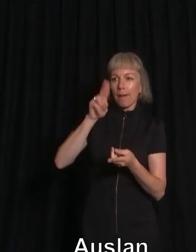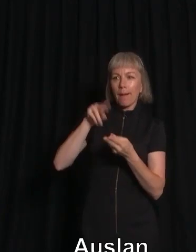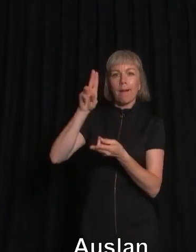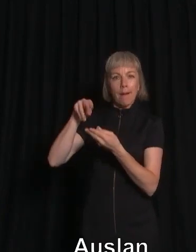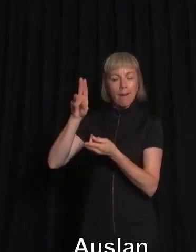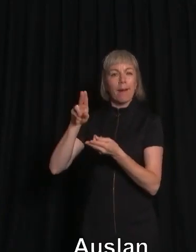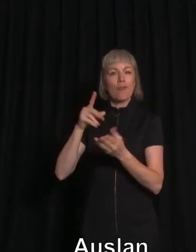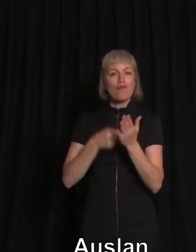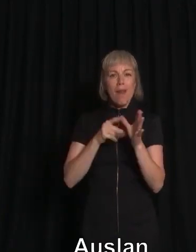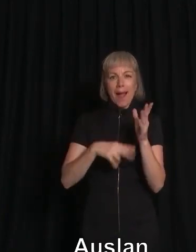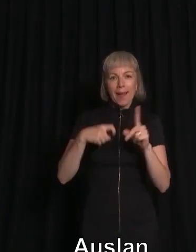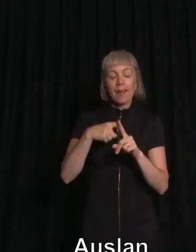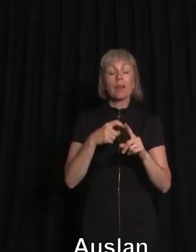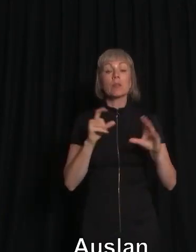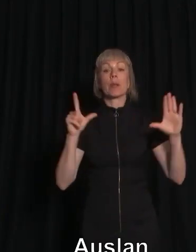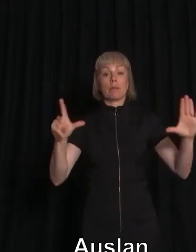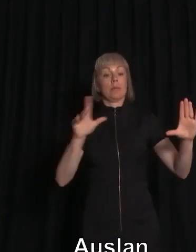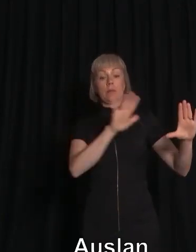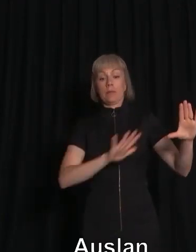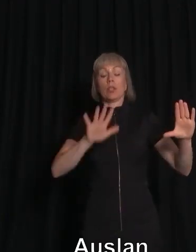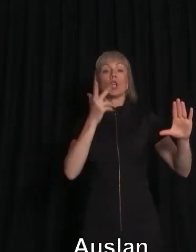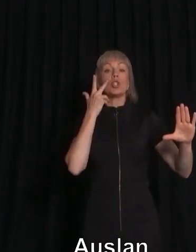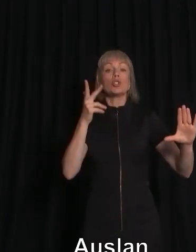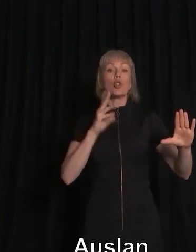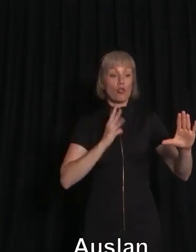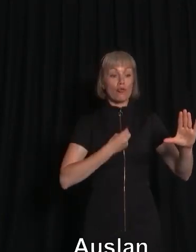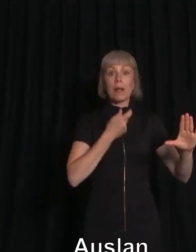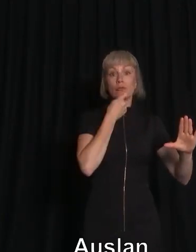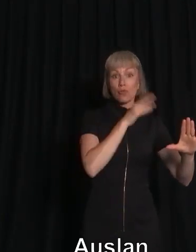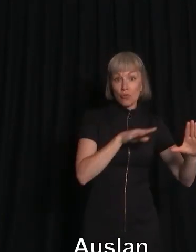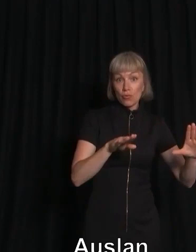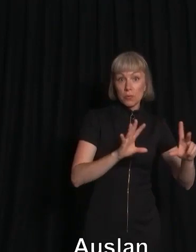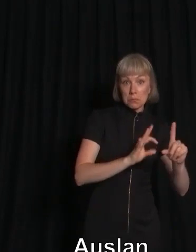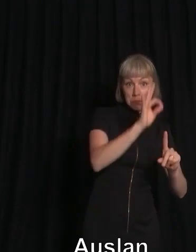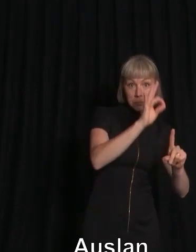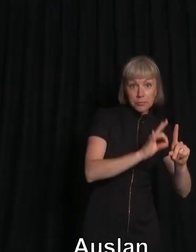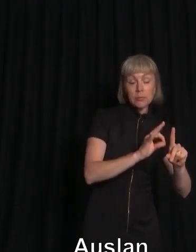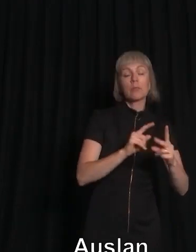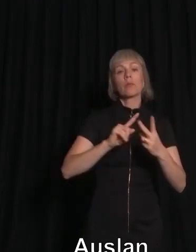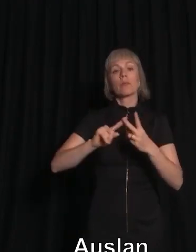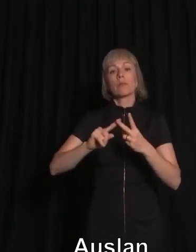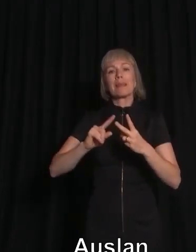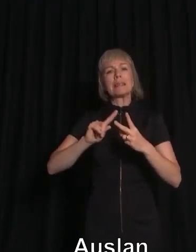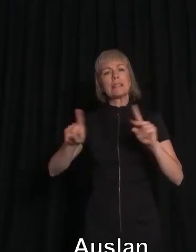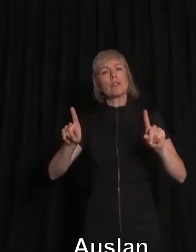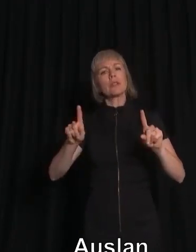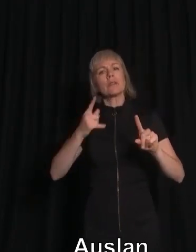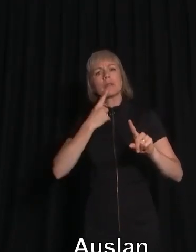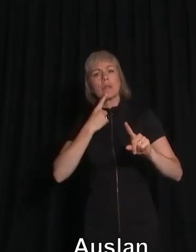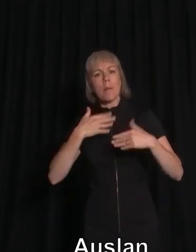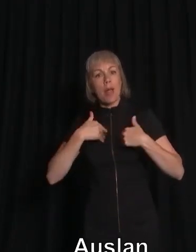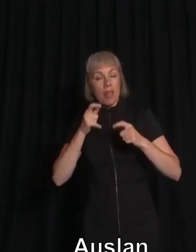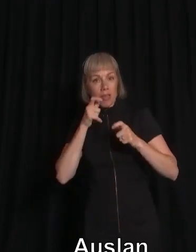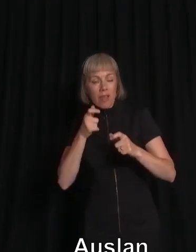indicators, a couple on children, a couple on access to different kinds of healthcare, and then the availability